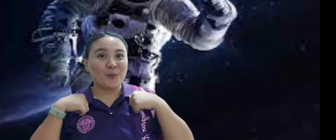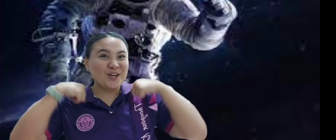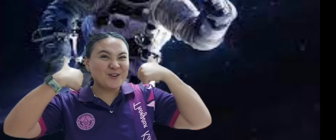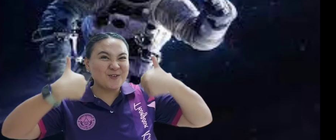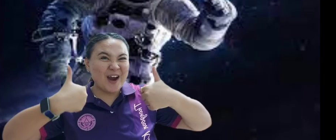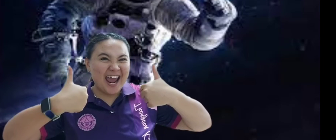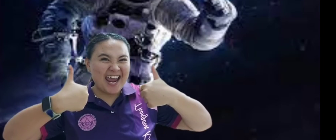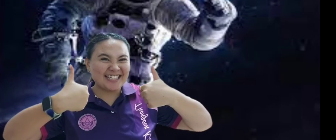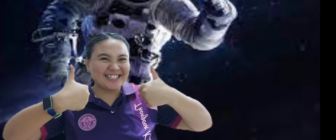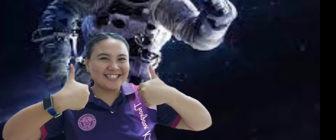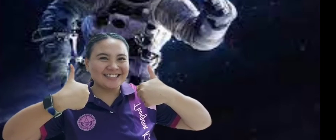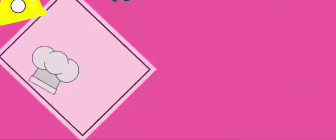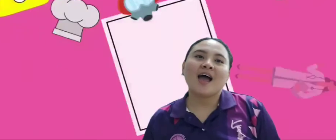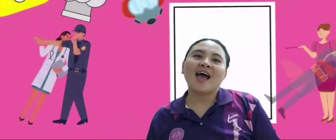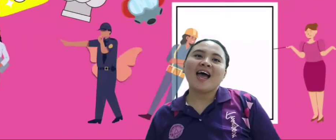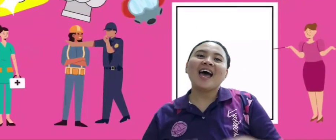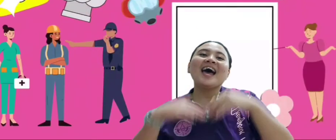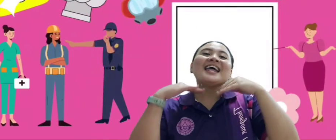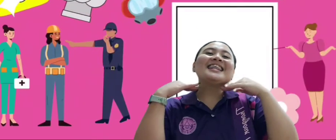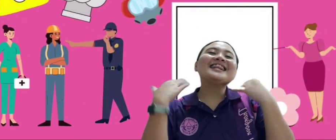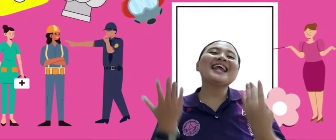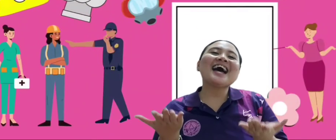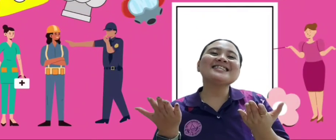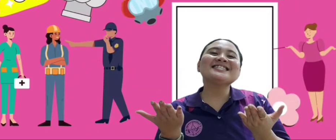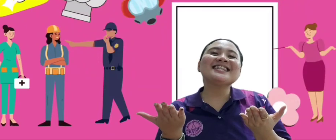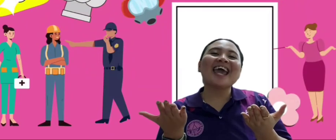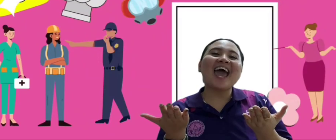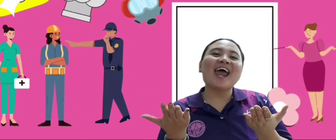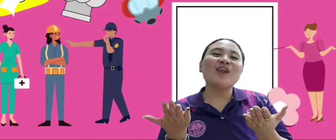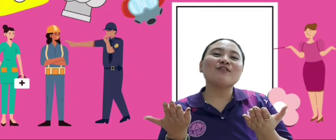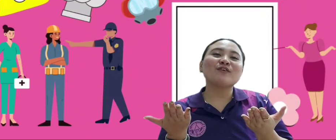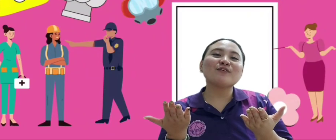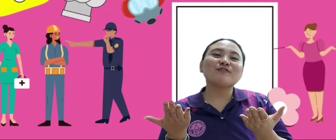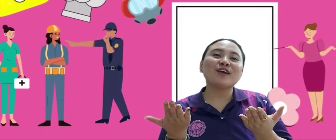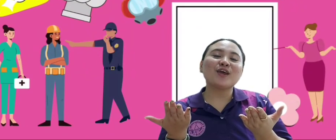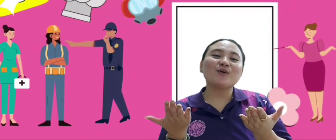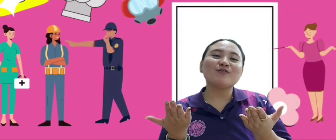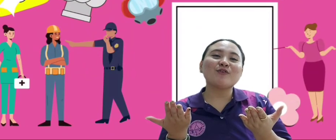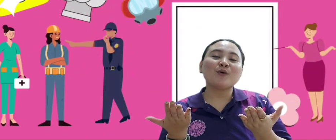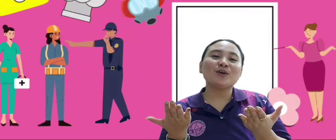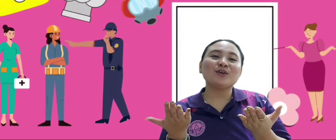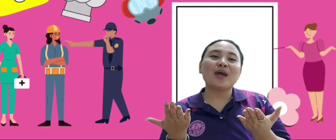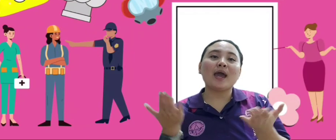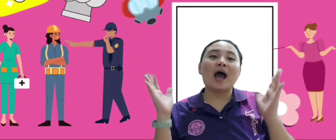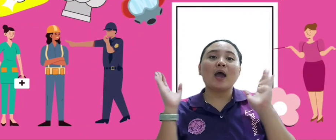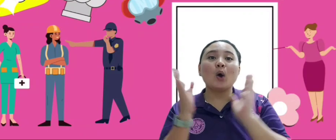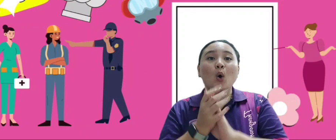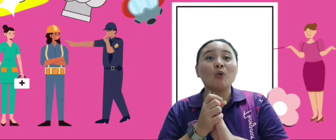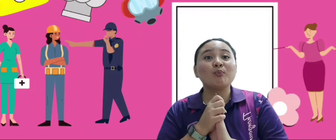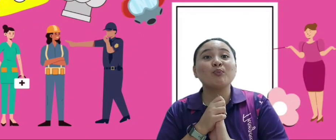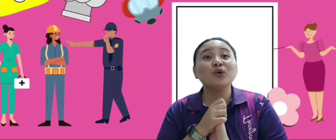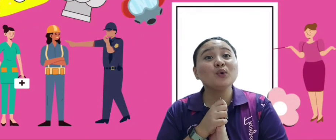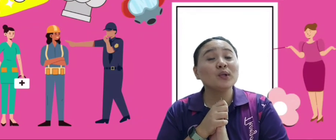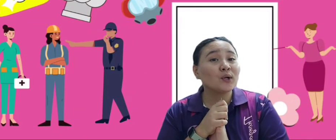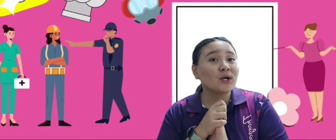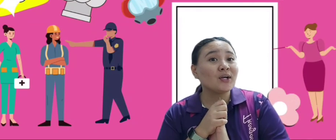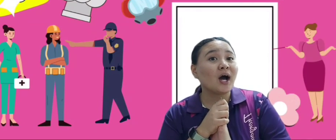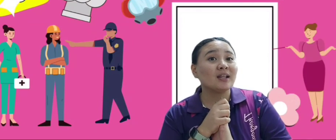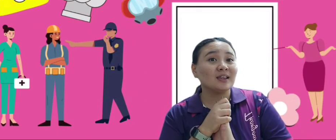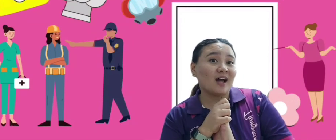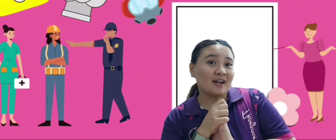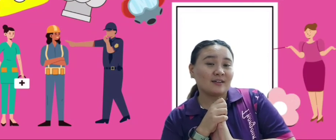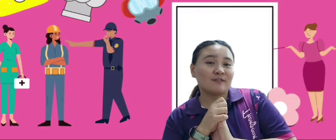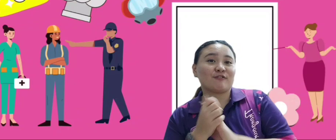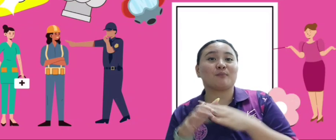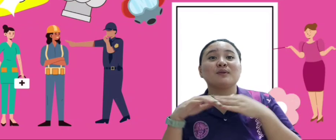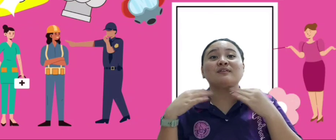You're doing great! That's the end of our video for today. I hope you learned